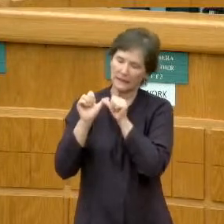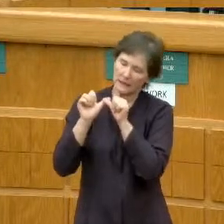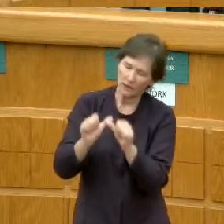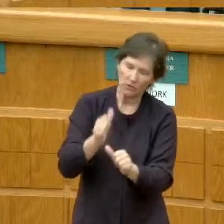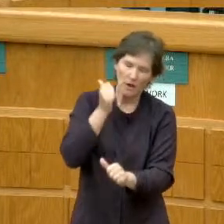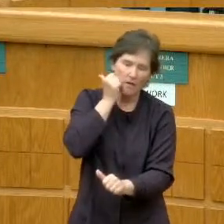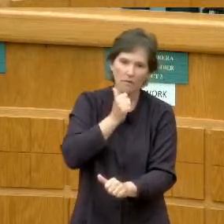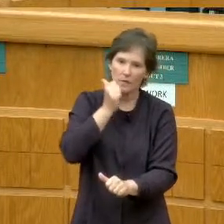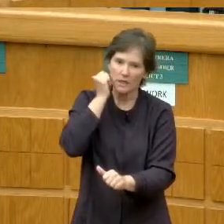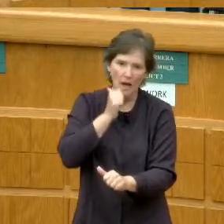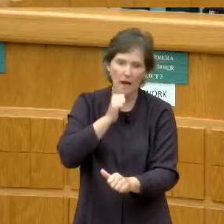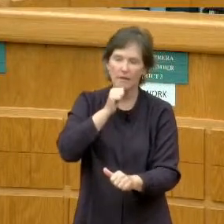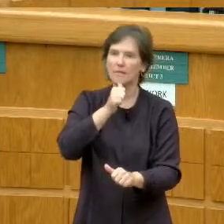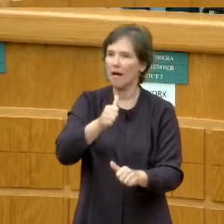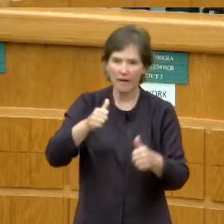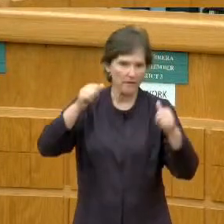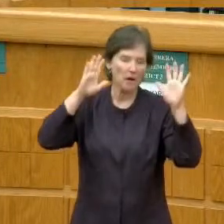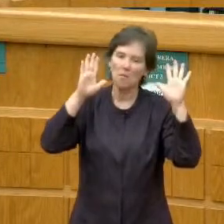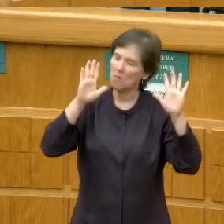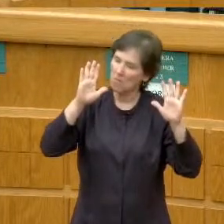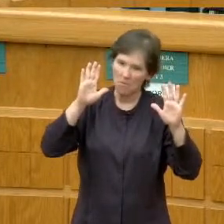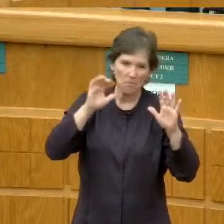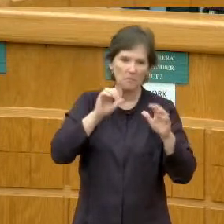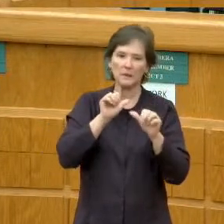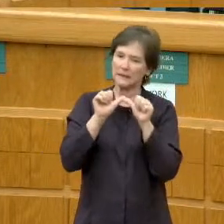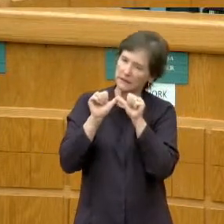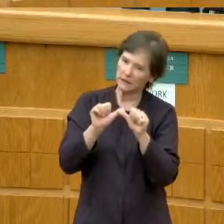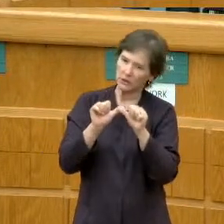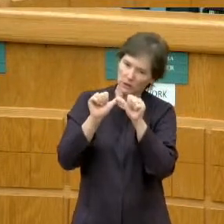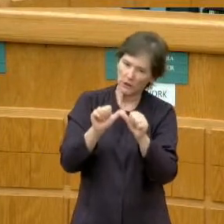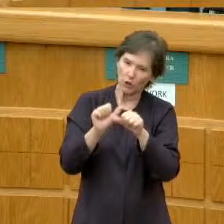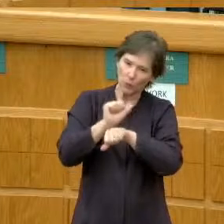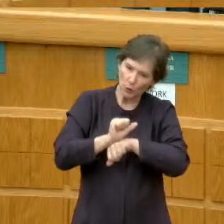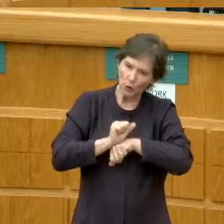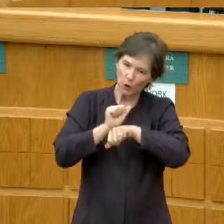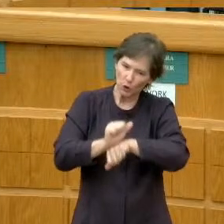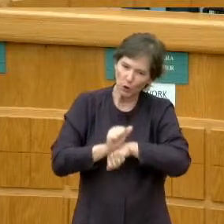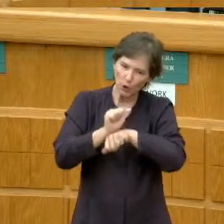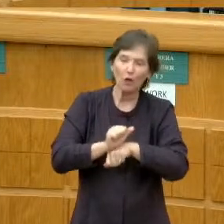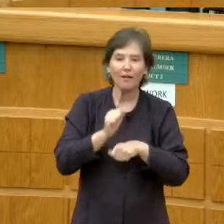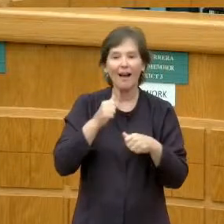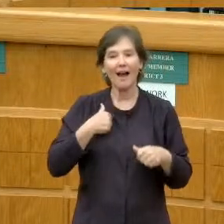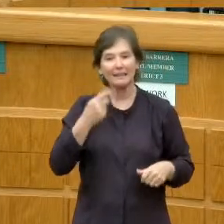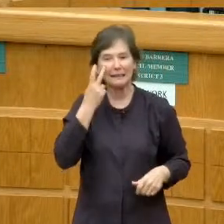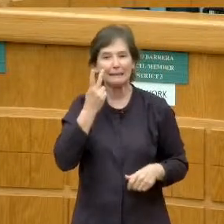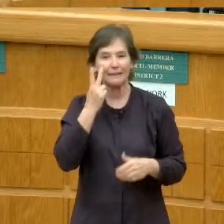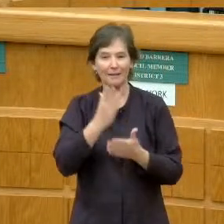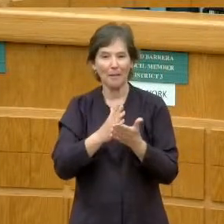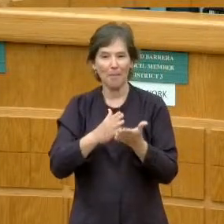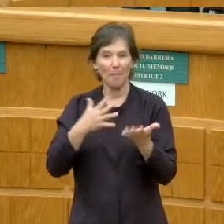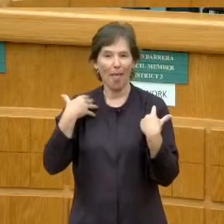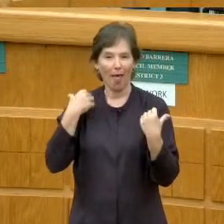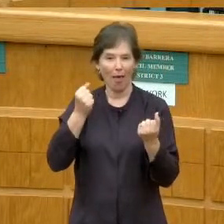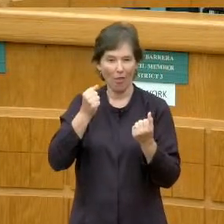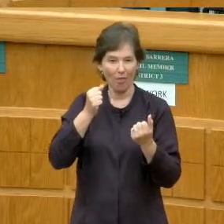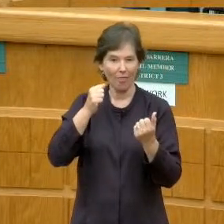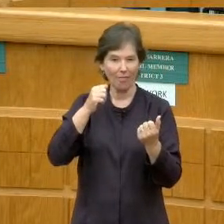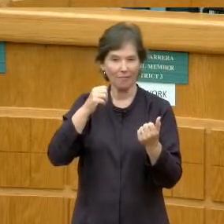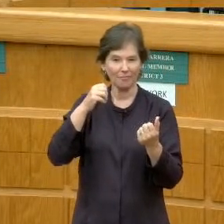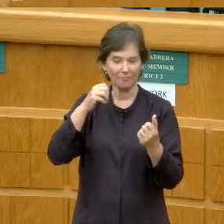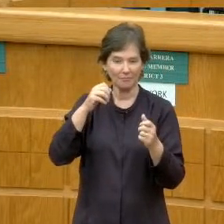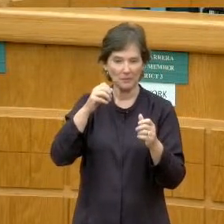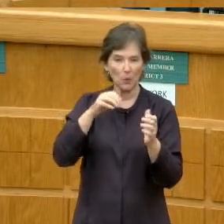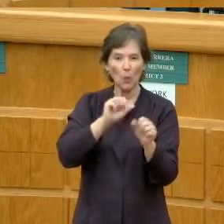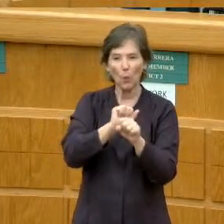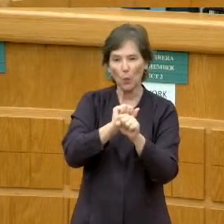wavering and without giving up. And I see them periodically and thank them as much as I can. I'm not sure we can